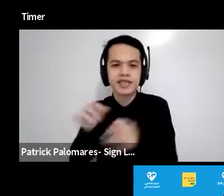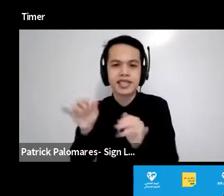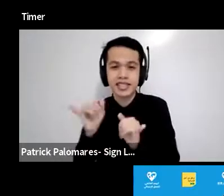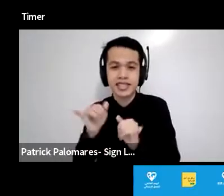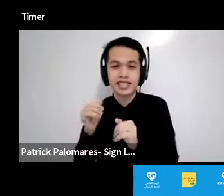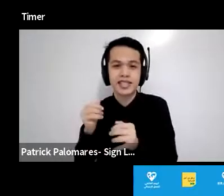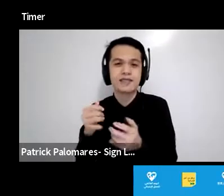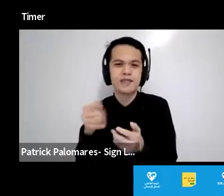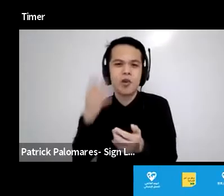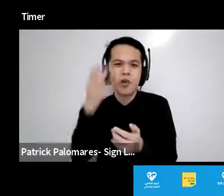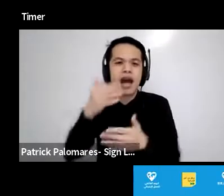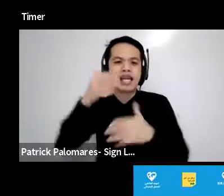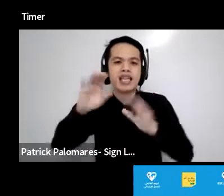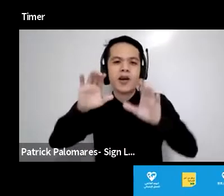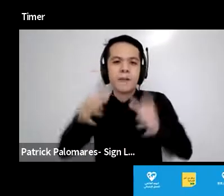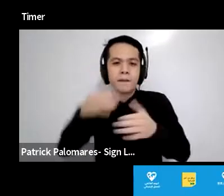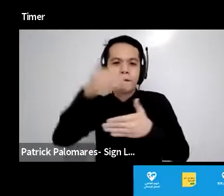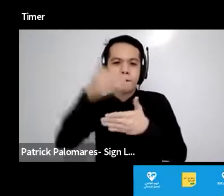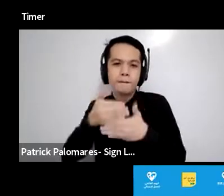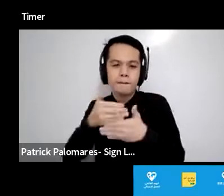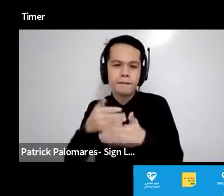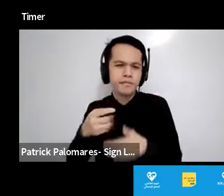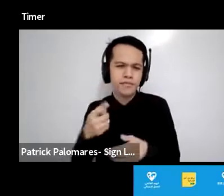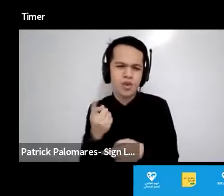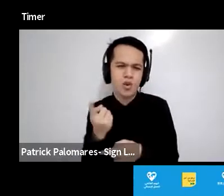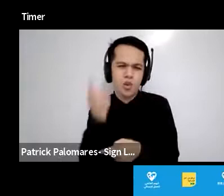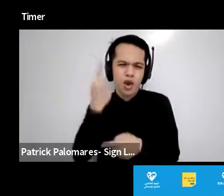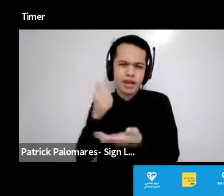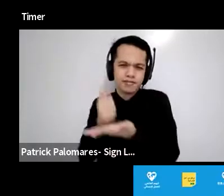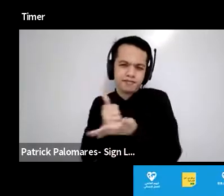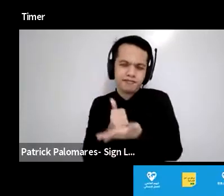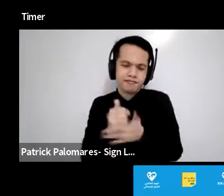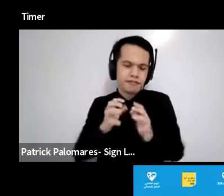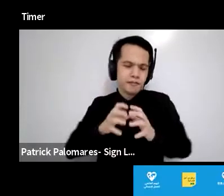COVID lockdowns. And something that really helped us to